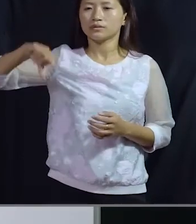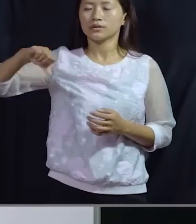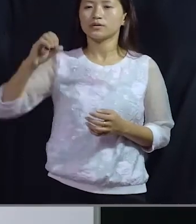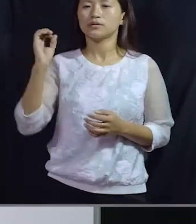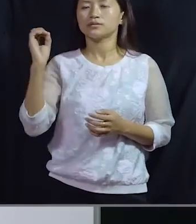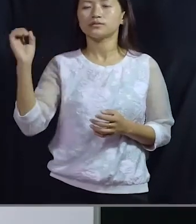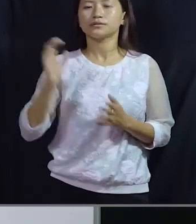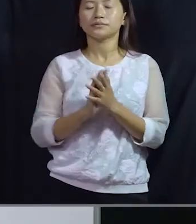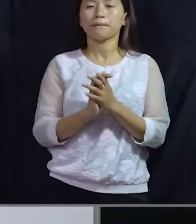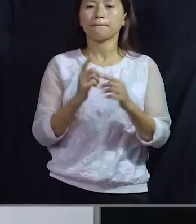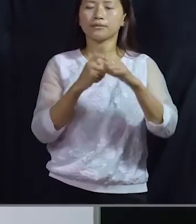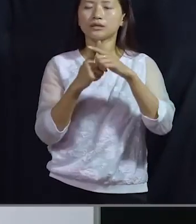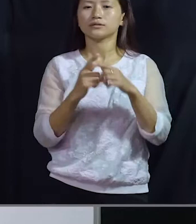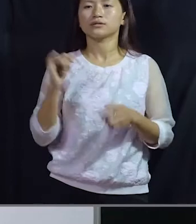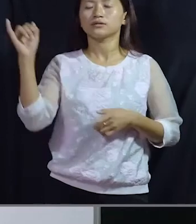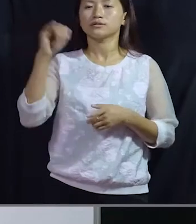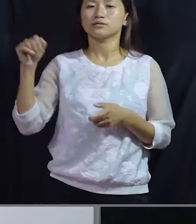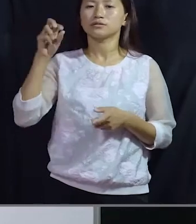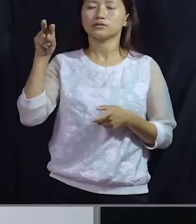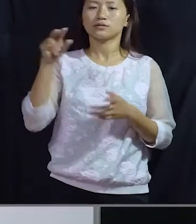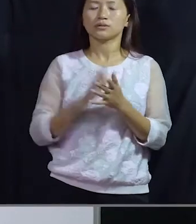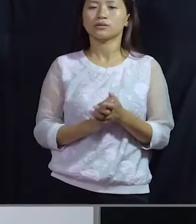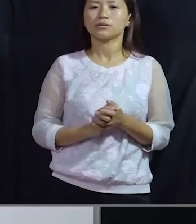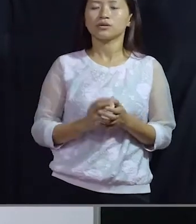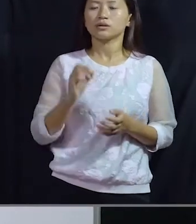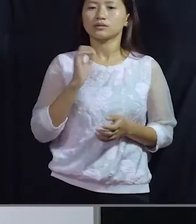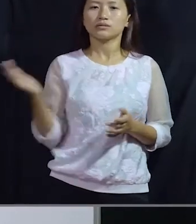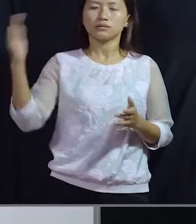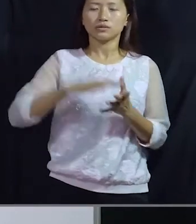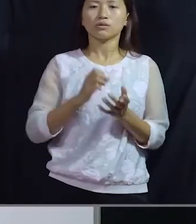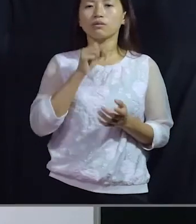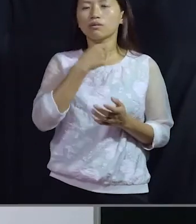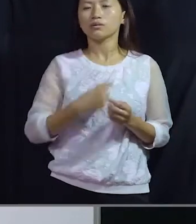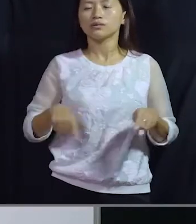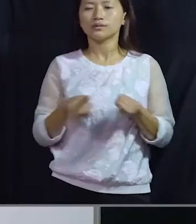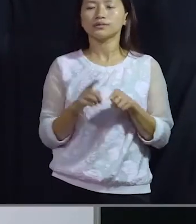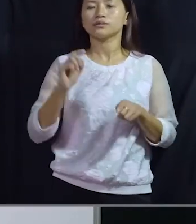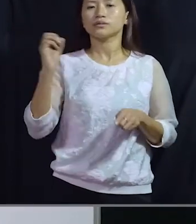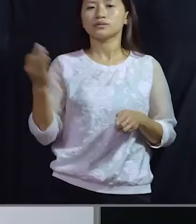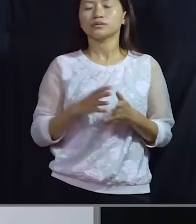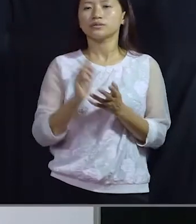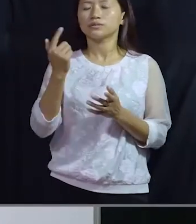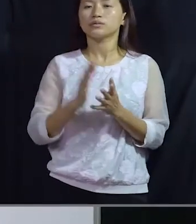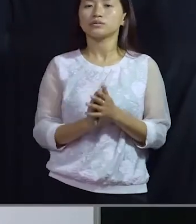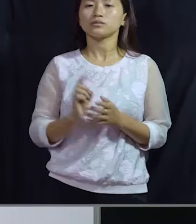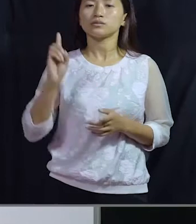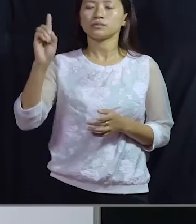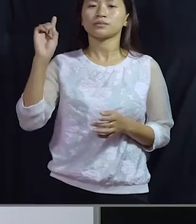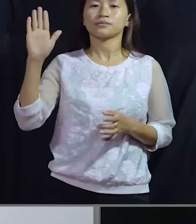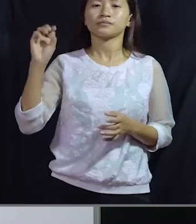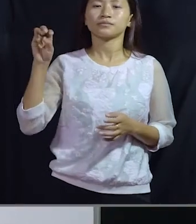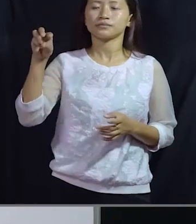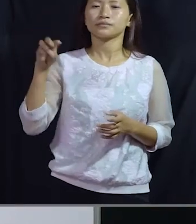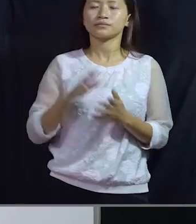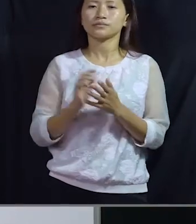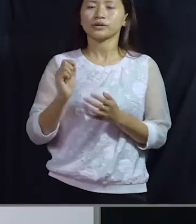plus 600. So it comes to old one and new one. It comes to 1,500. So now the debtors stood